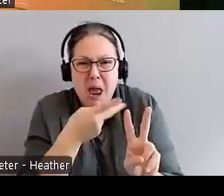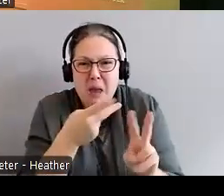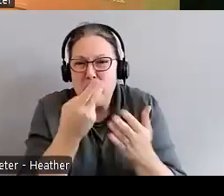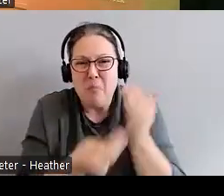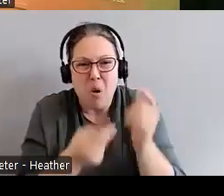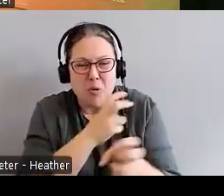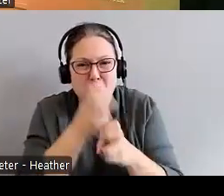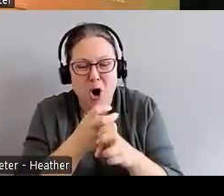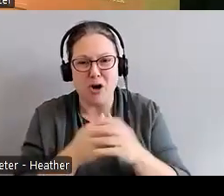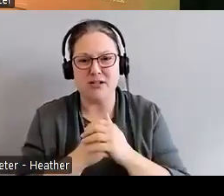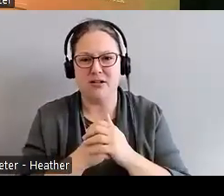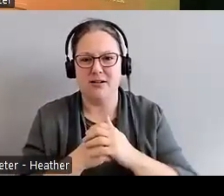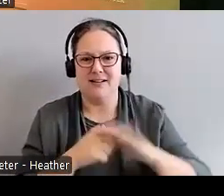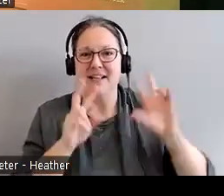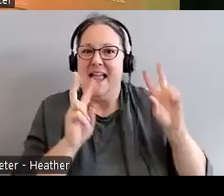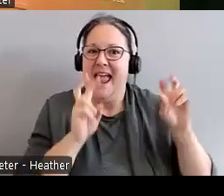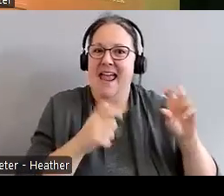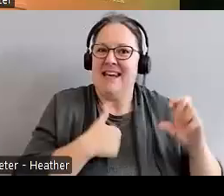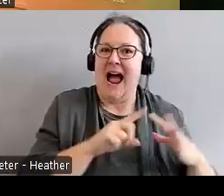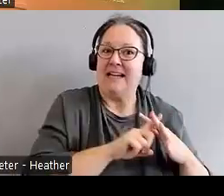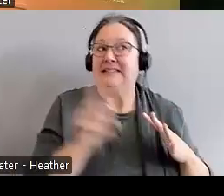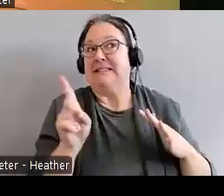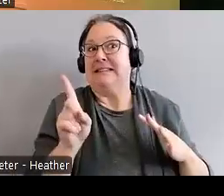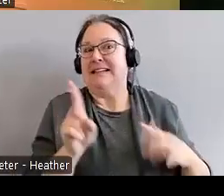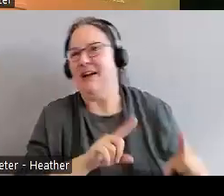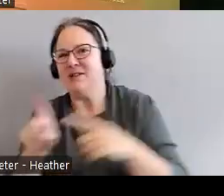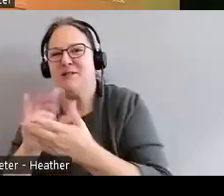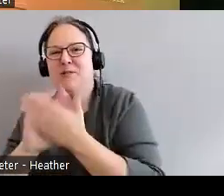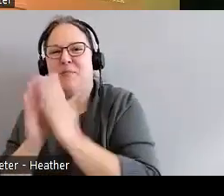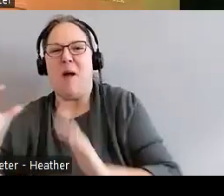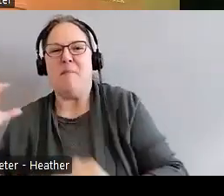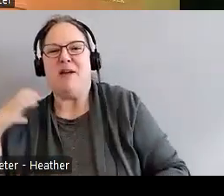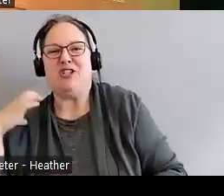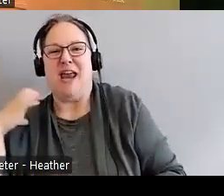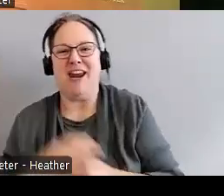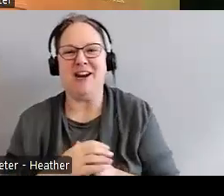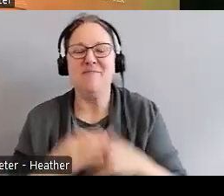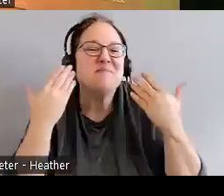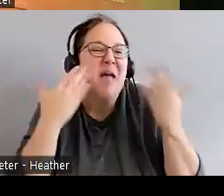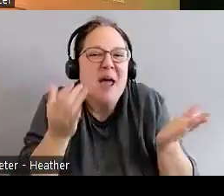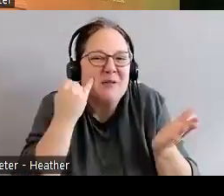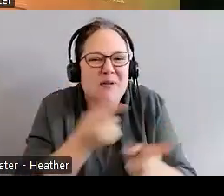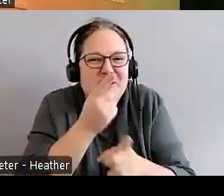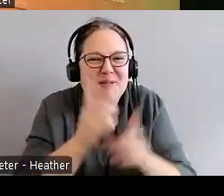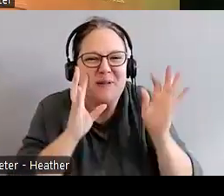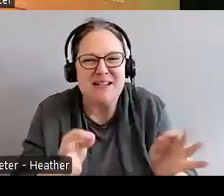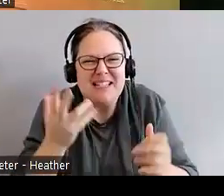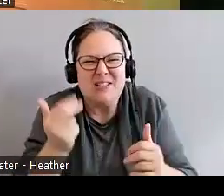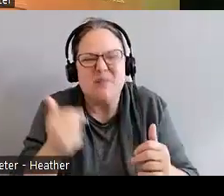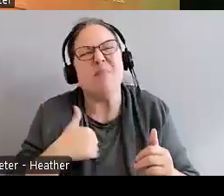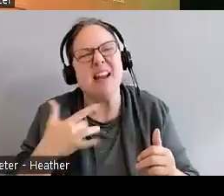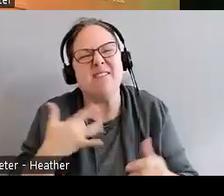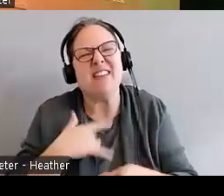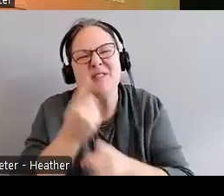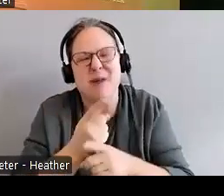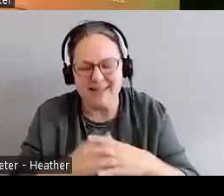I escaped research career to become a chair. I don't know if it was the right decision. And I also know that, you